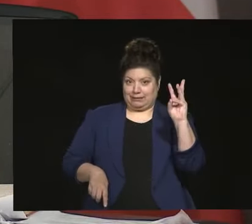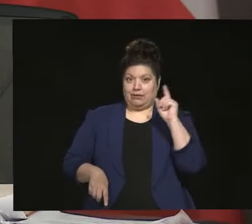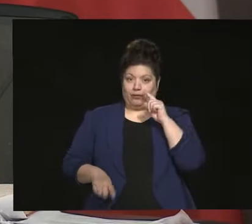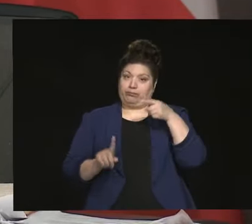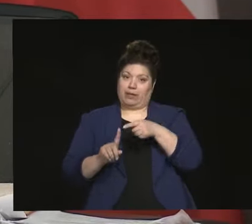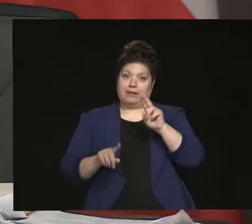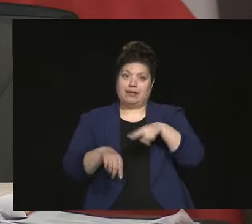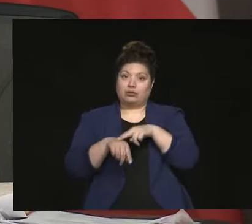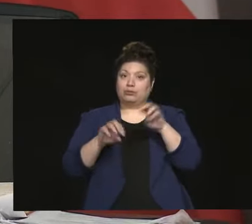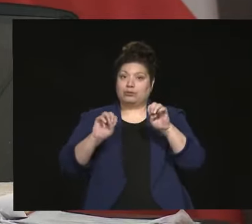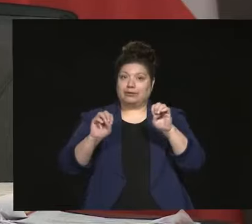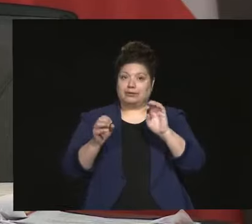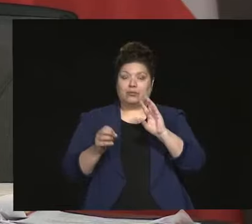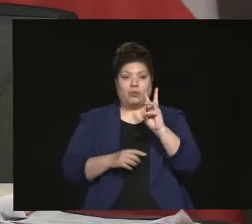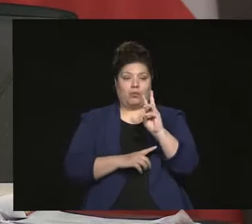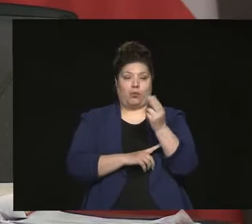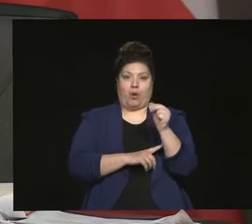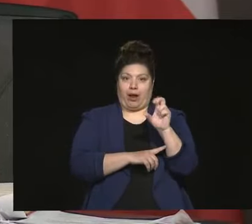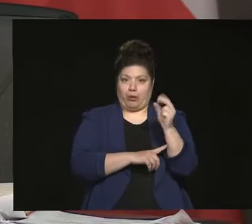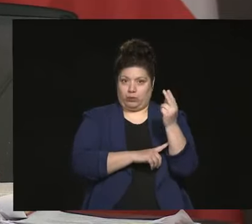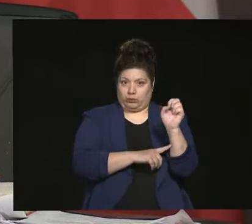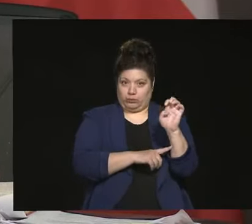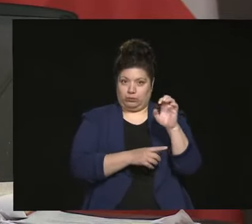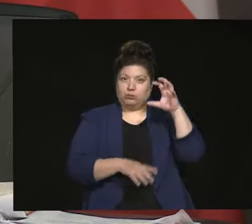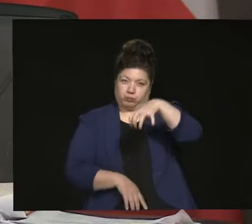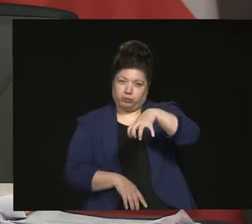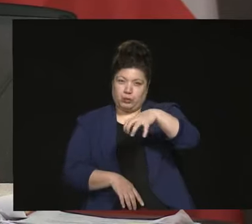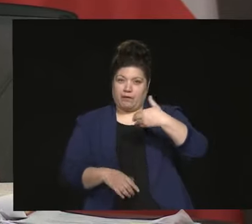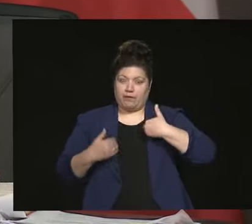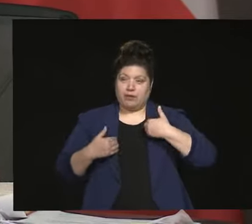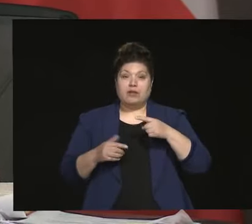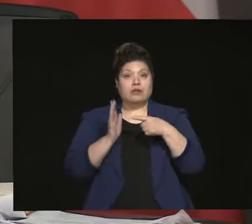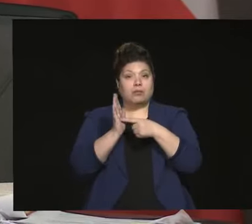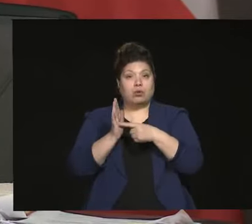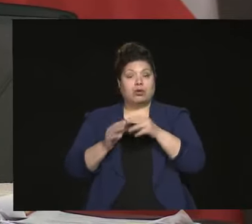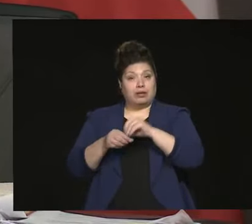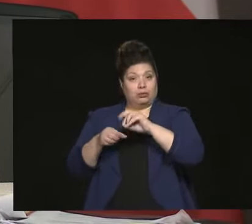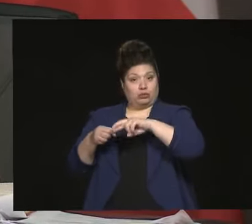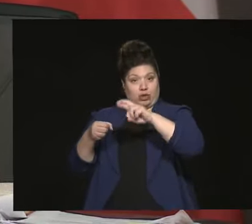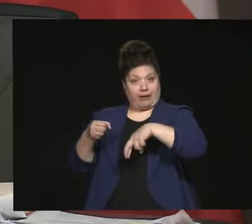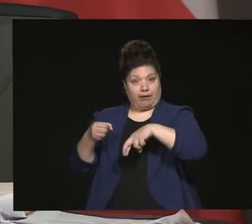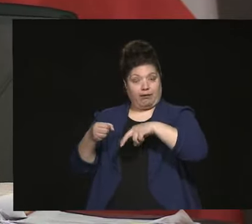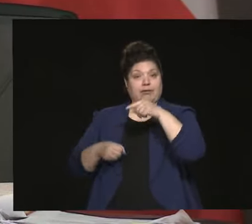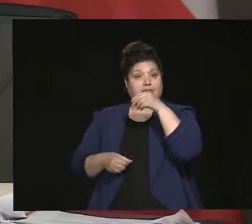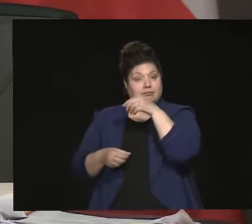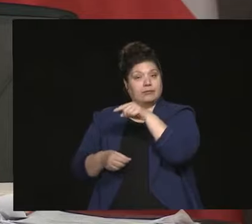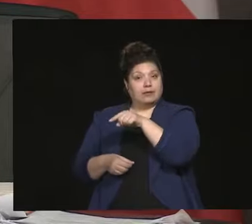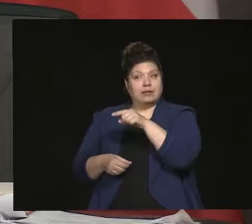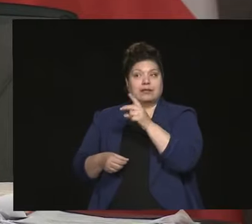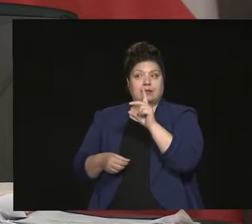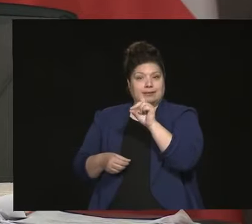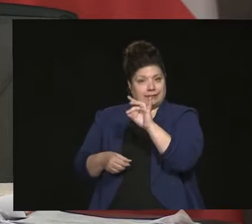for example, the Regina warehouse, as we noted, was closed. But it reflects